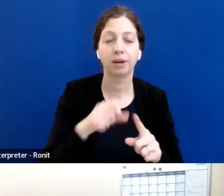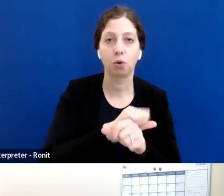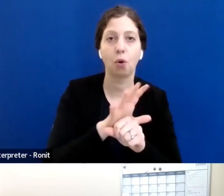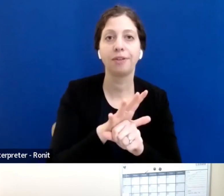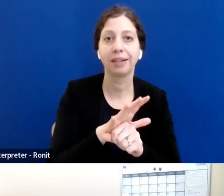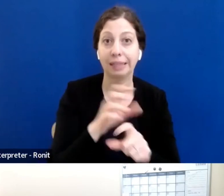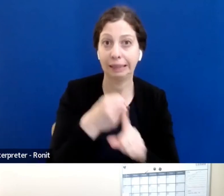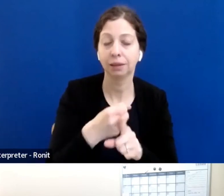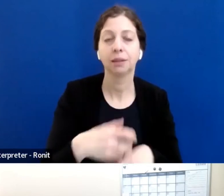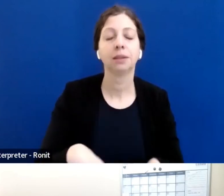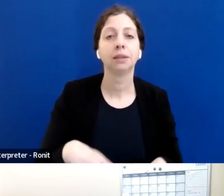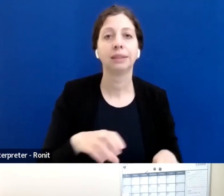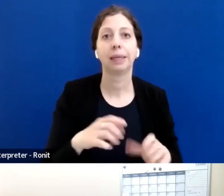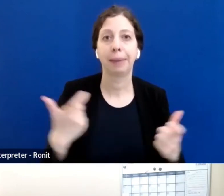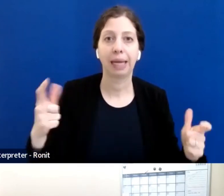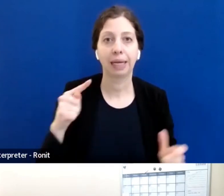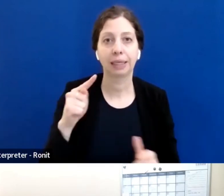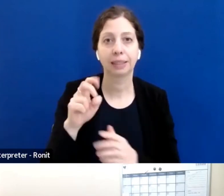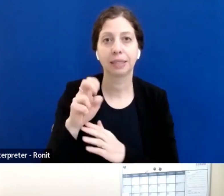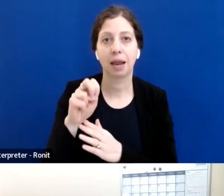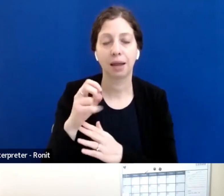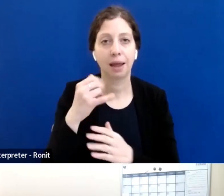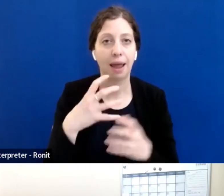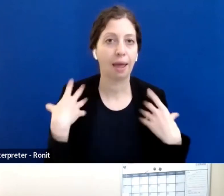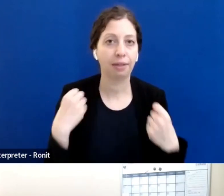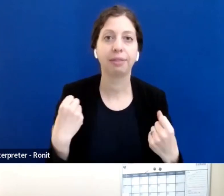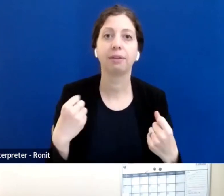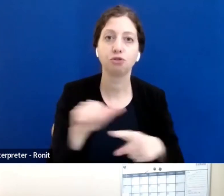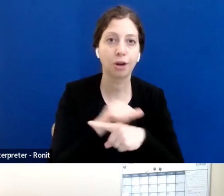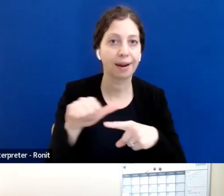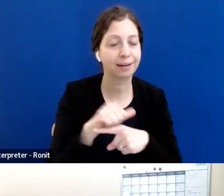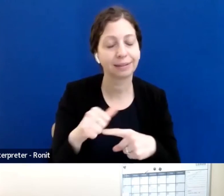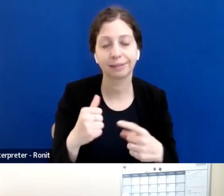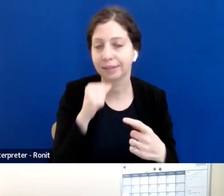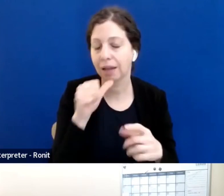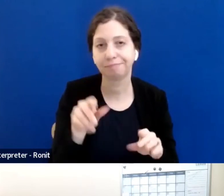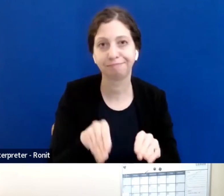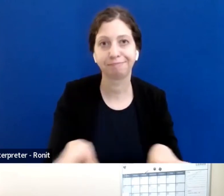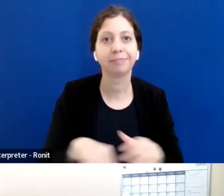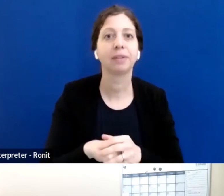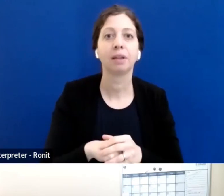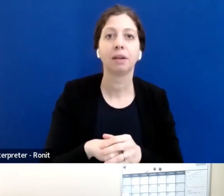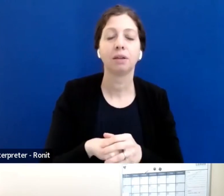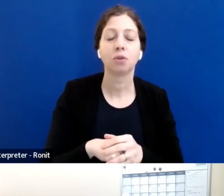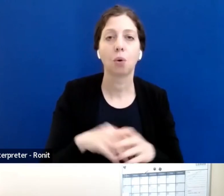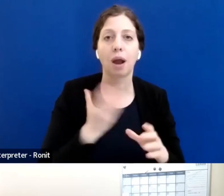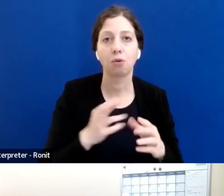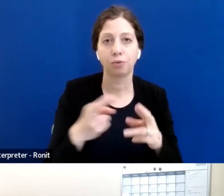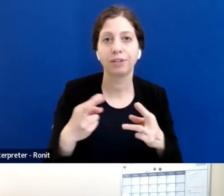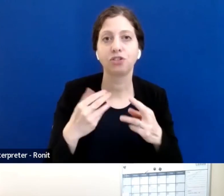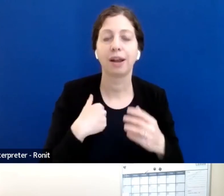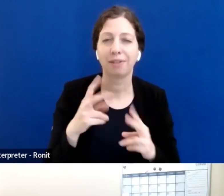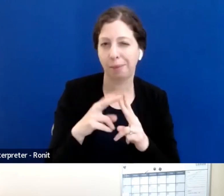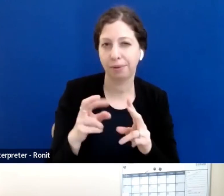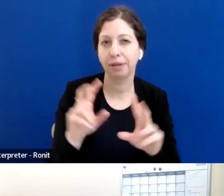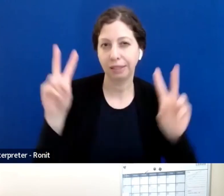we did a big telehealth training and got everybody over, it's just not ubiquitous. So within our region, we have a couple of issues.